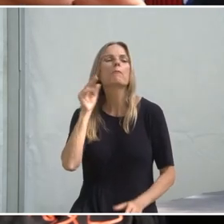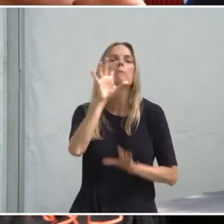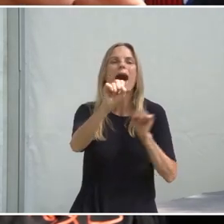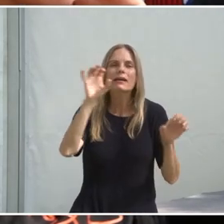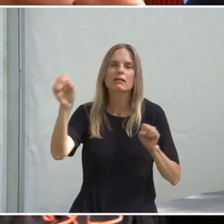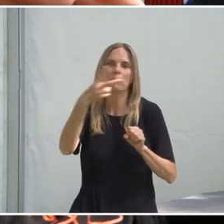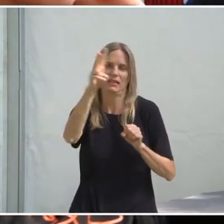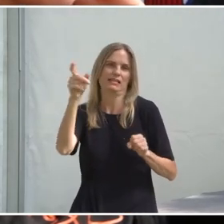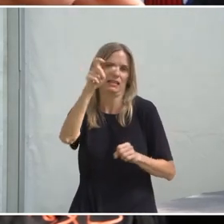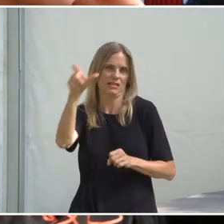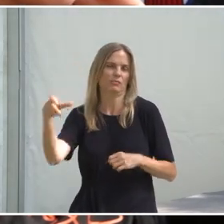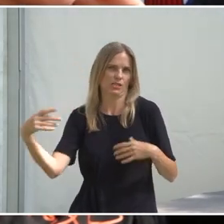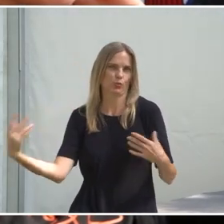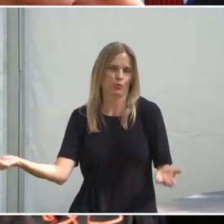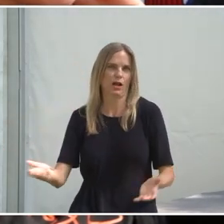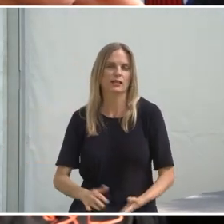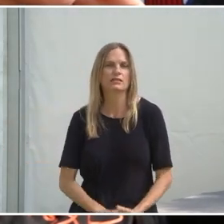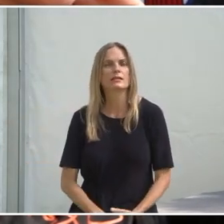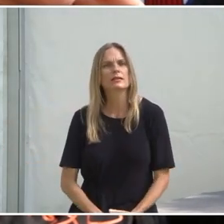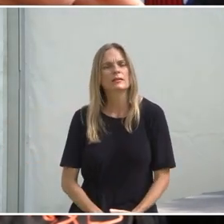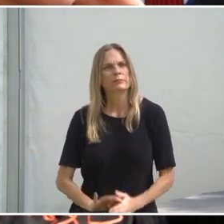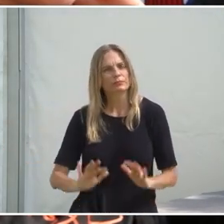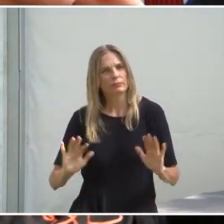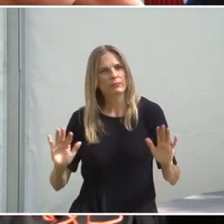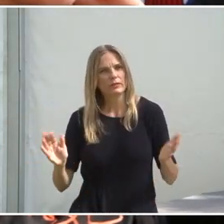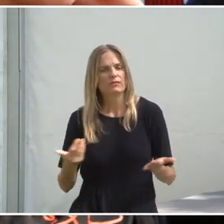people, how to actually see when someone is,